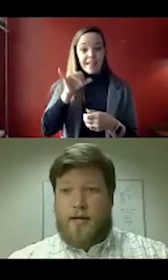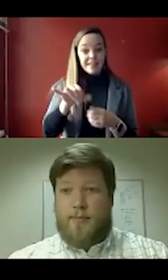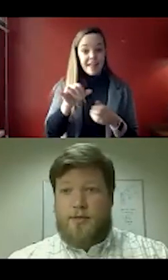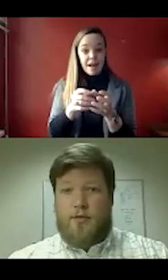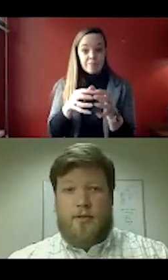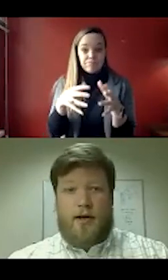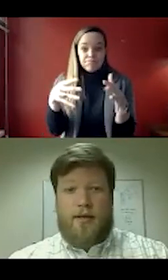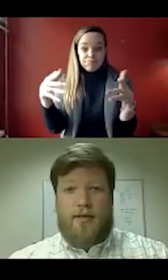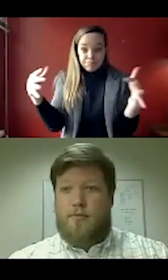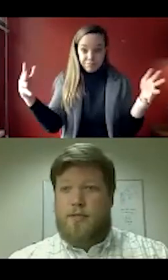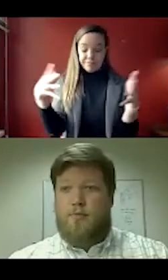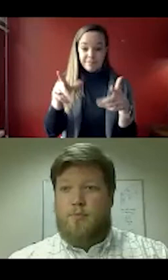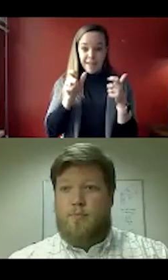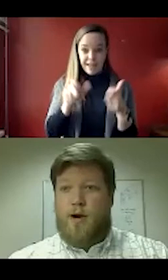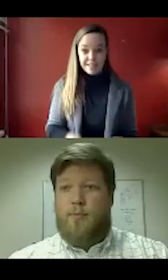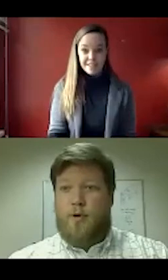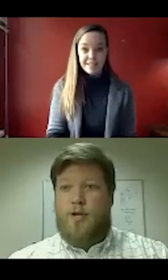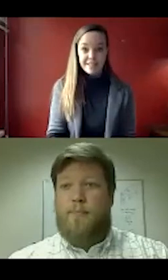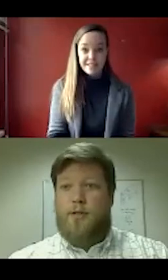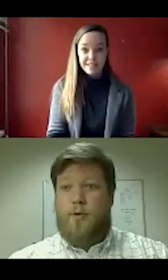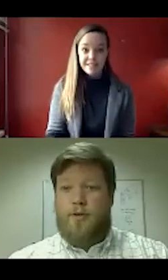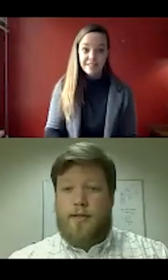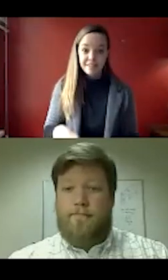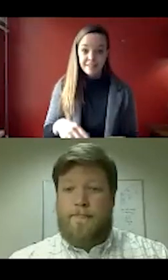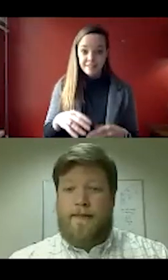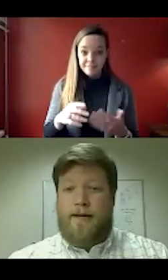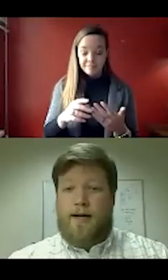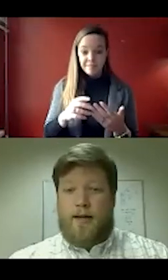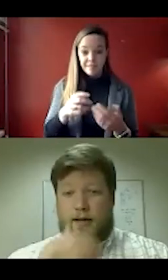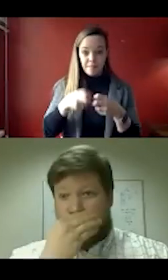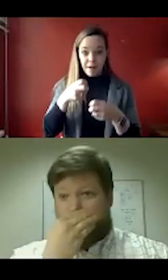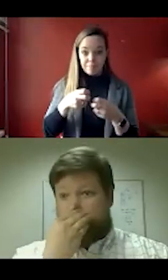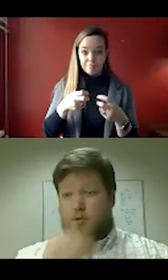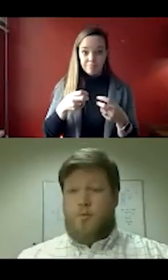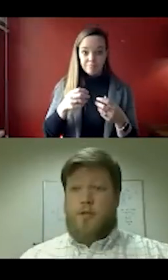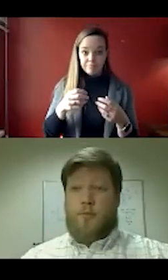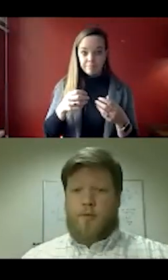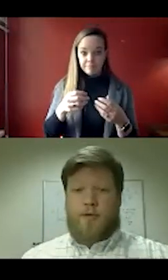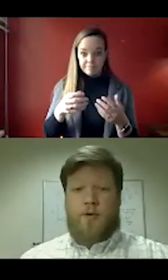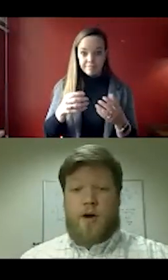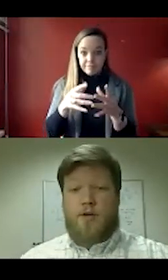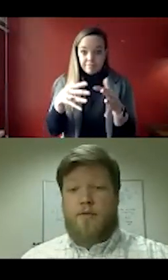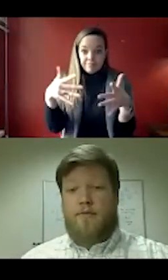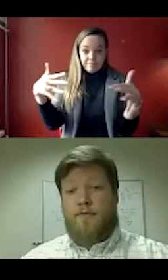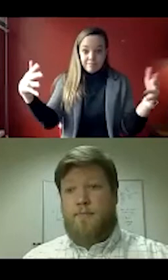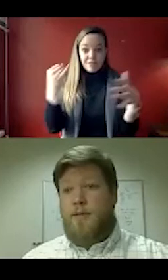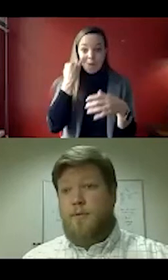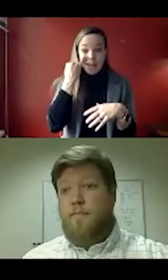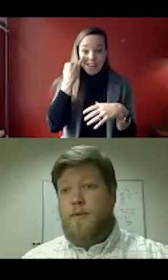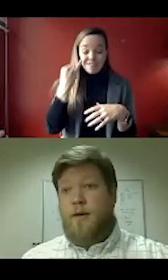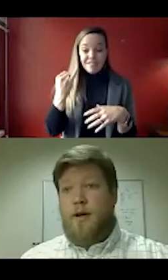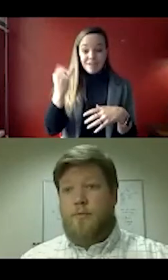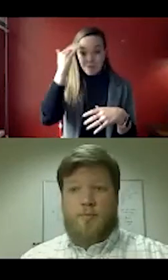than exponential. This problem grows combinatorially. So to the point where if you have 150